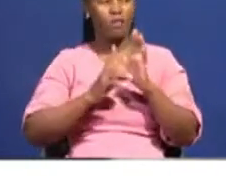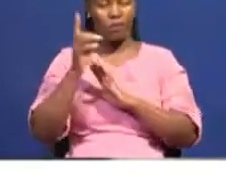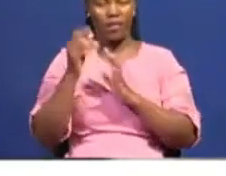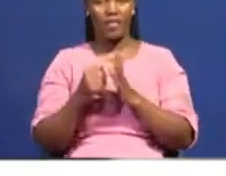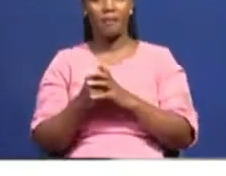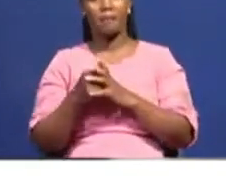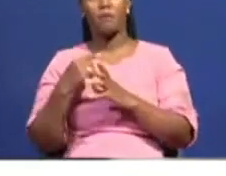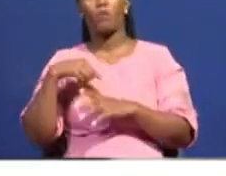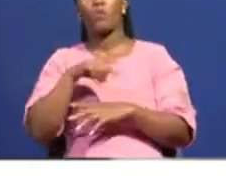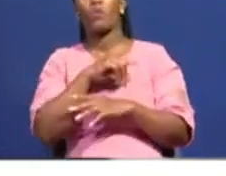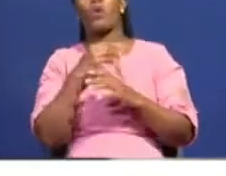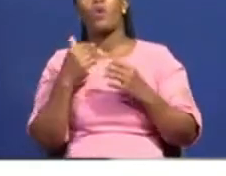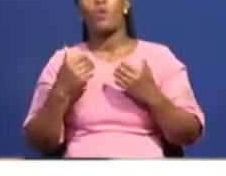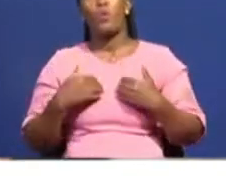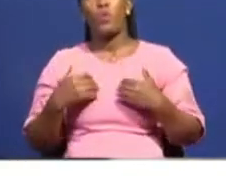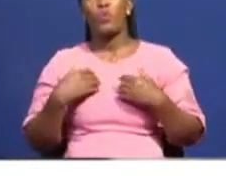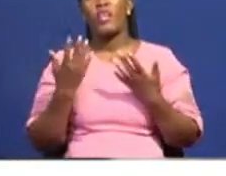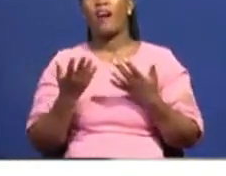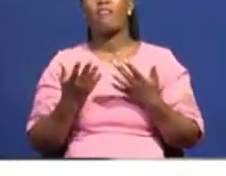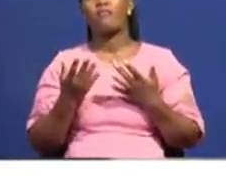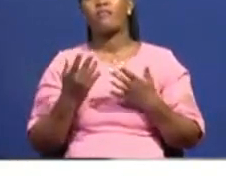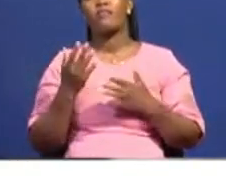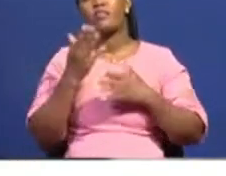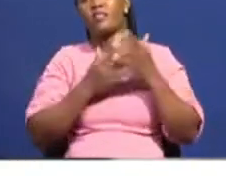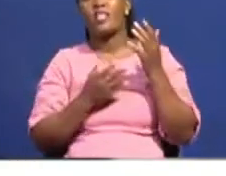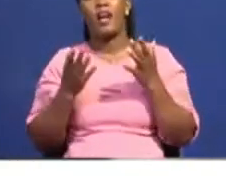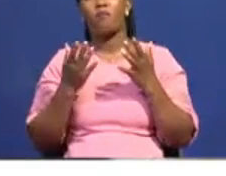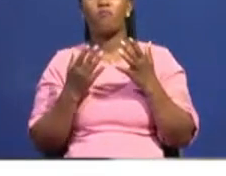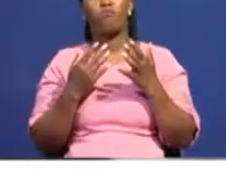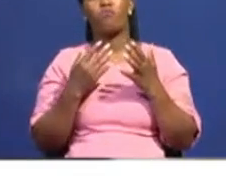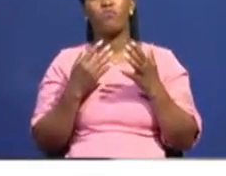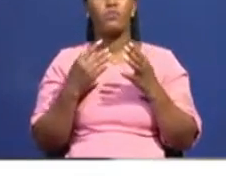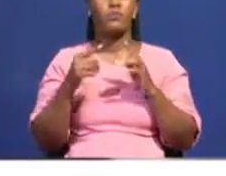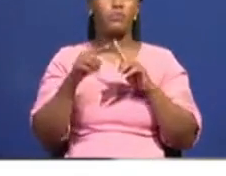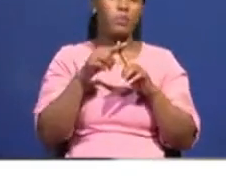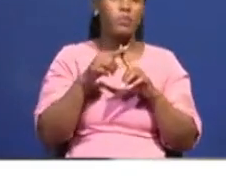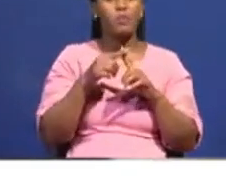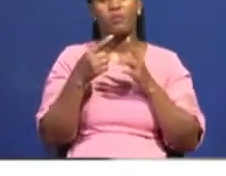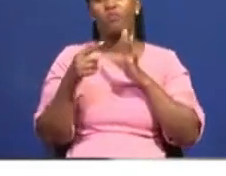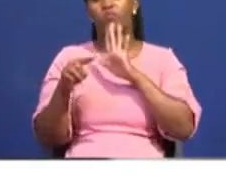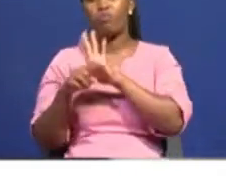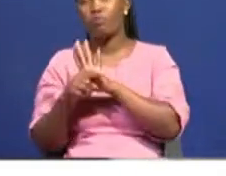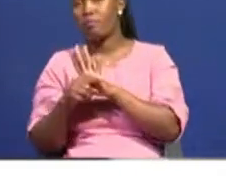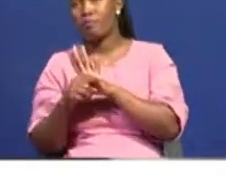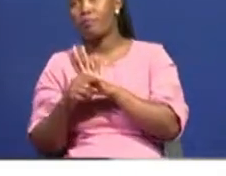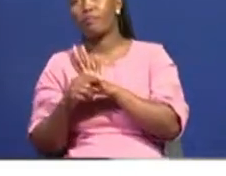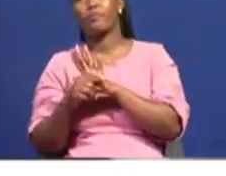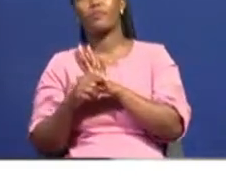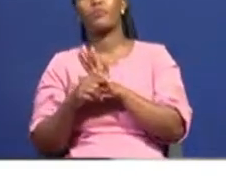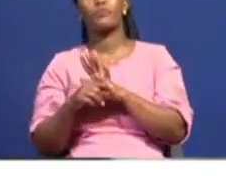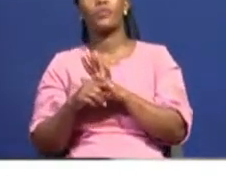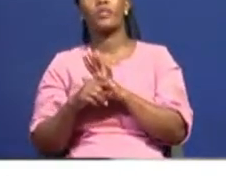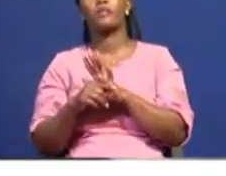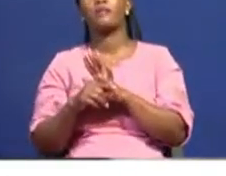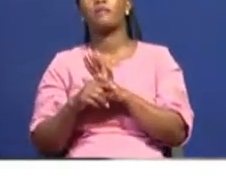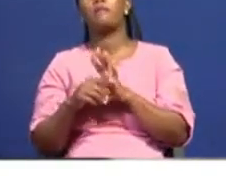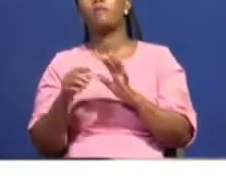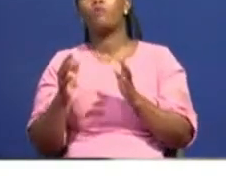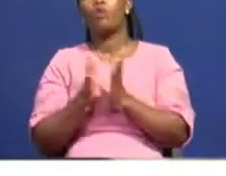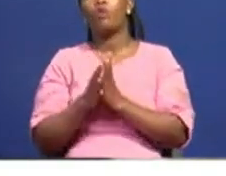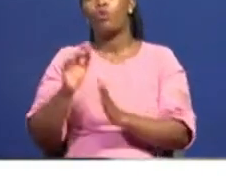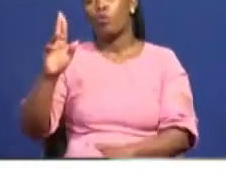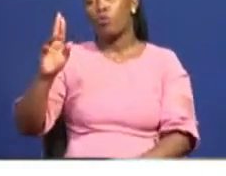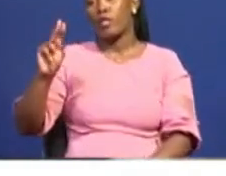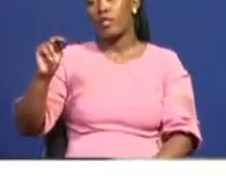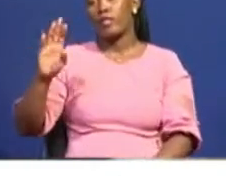of, it's quite wish-wash. It is not, I would say, with the UNEP light